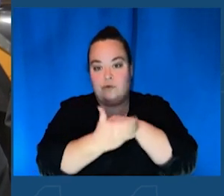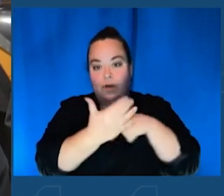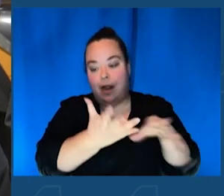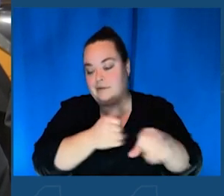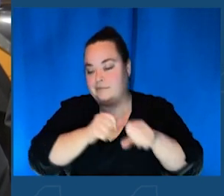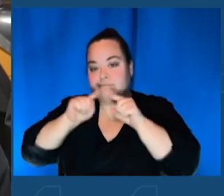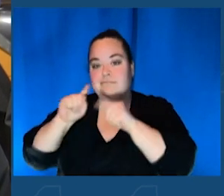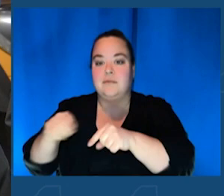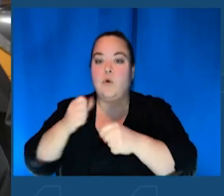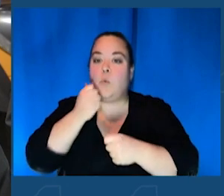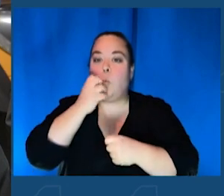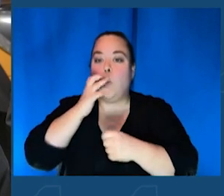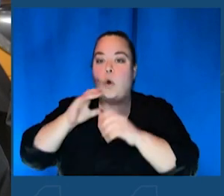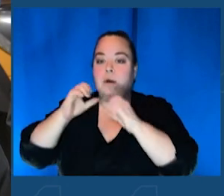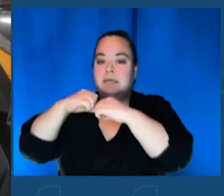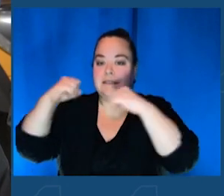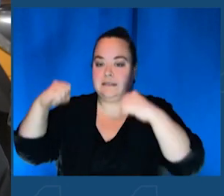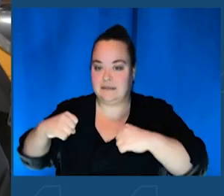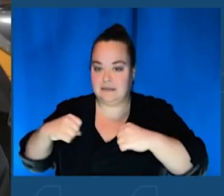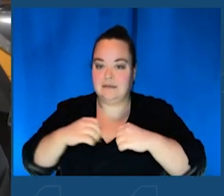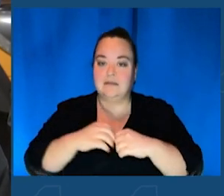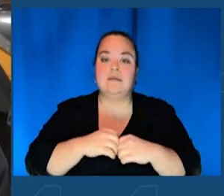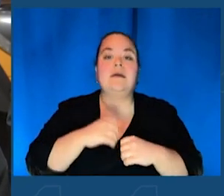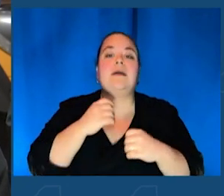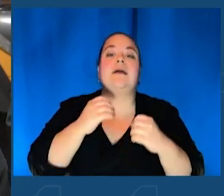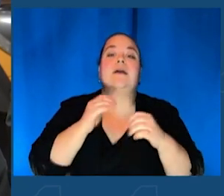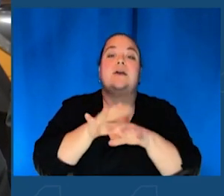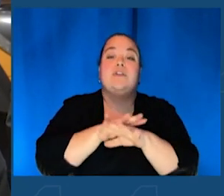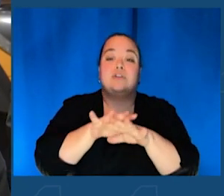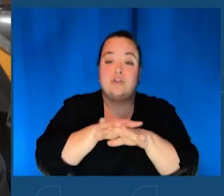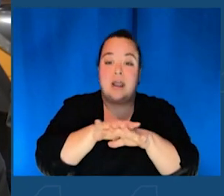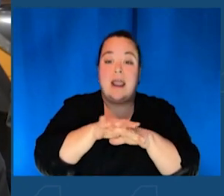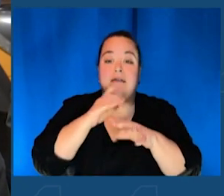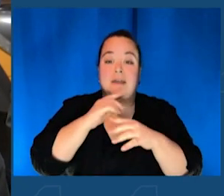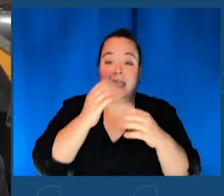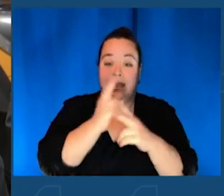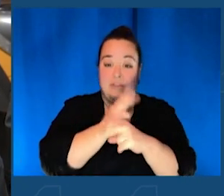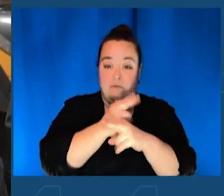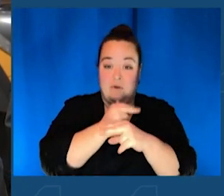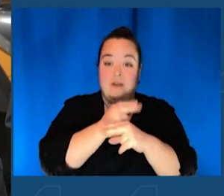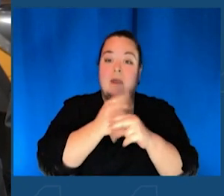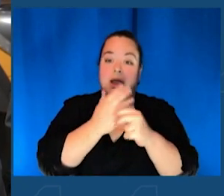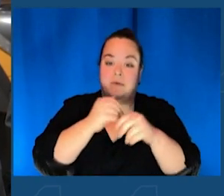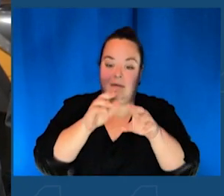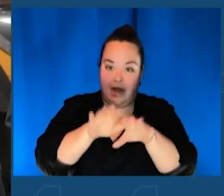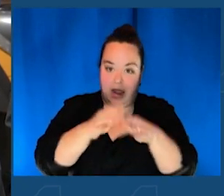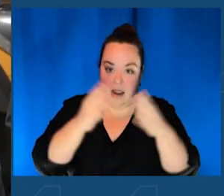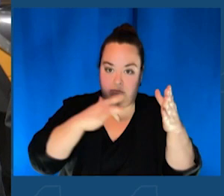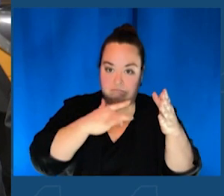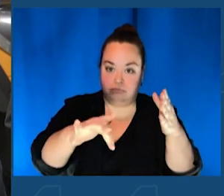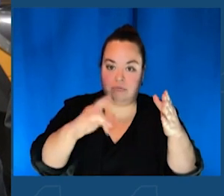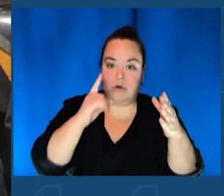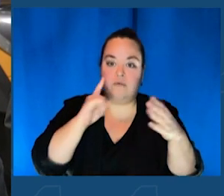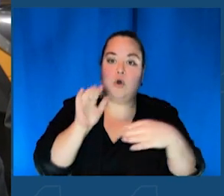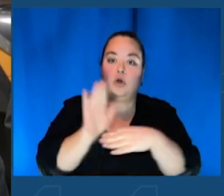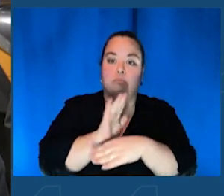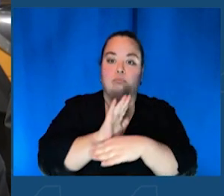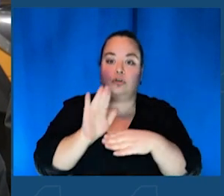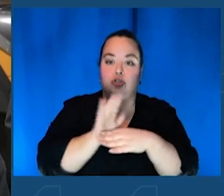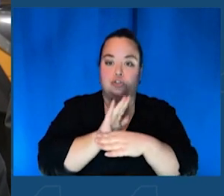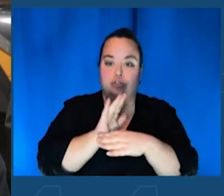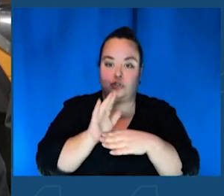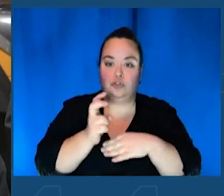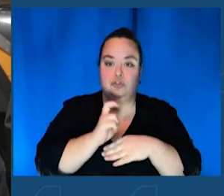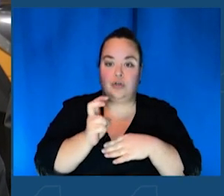The traffic that was jammed up at the thruway entrances, we now have an opening for the thruway for commercial traffic to stop